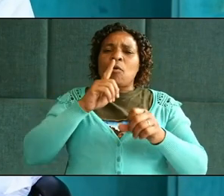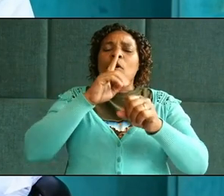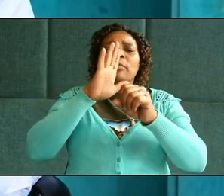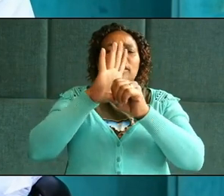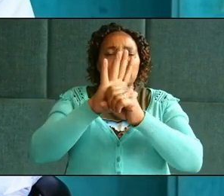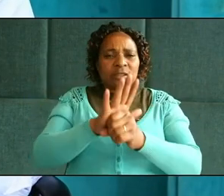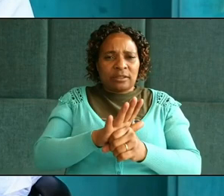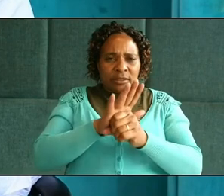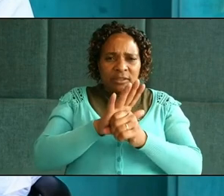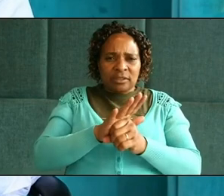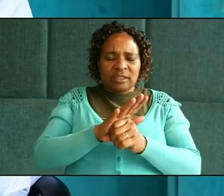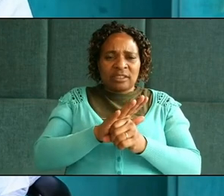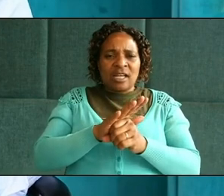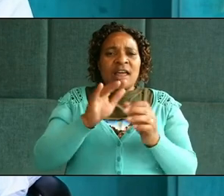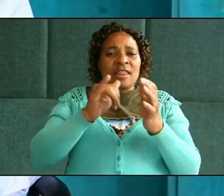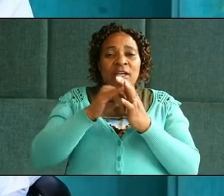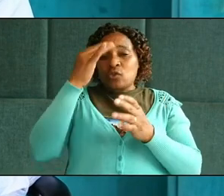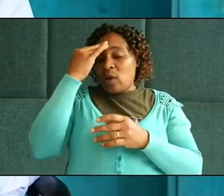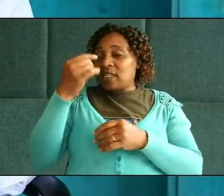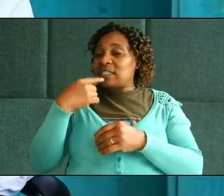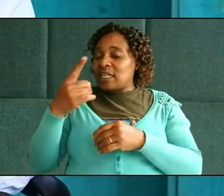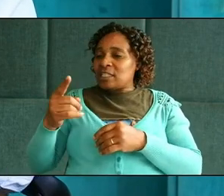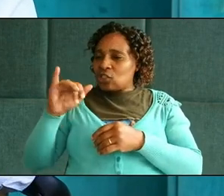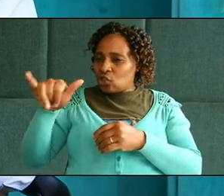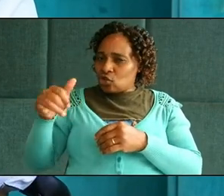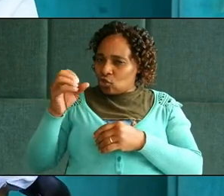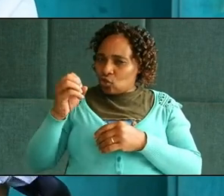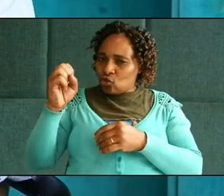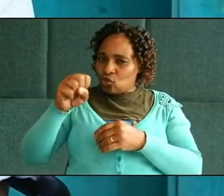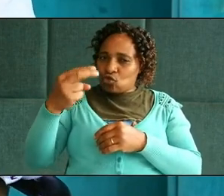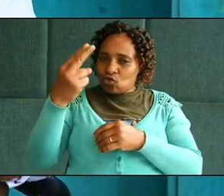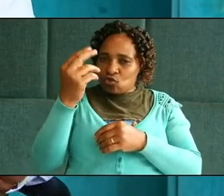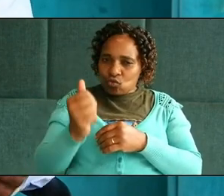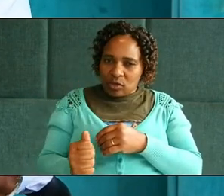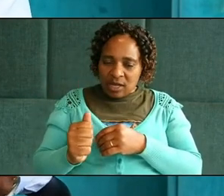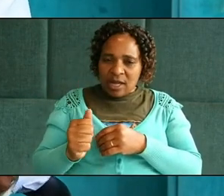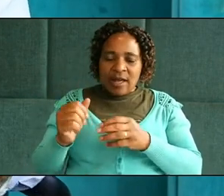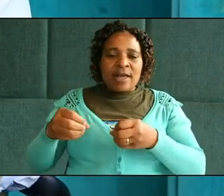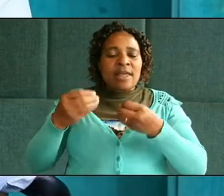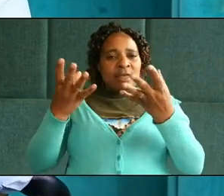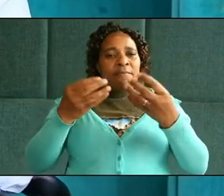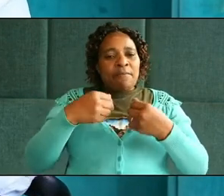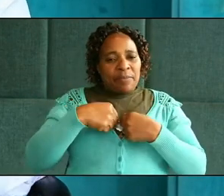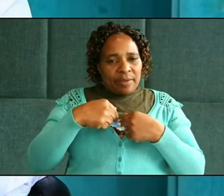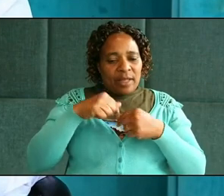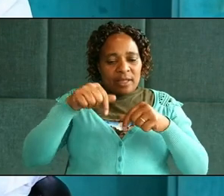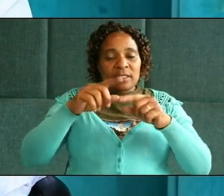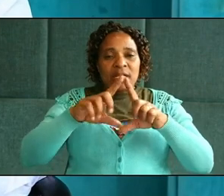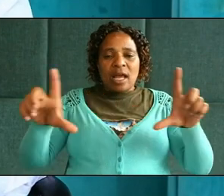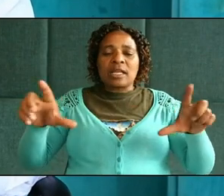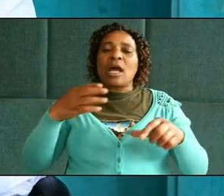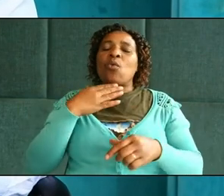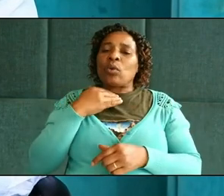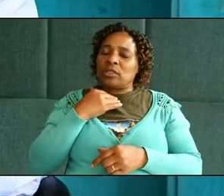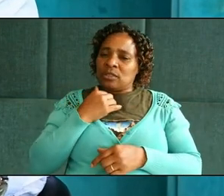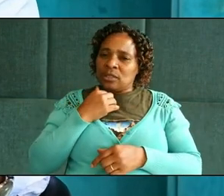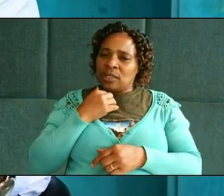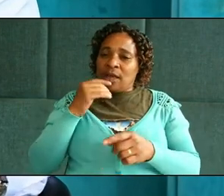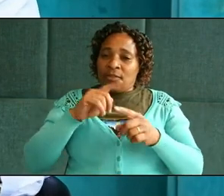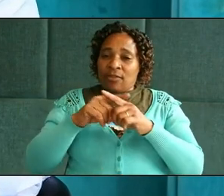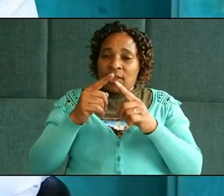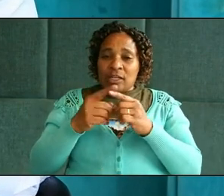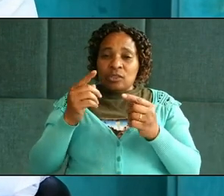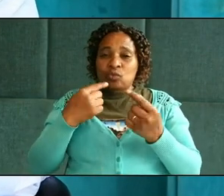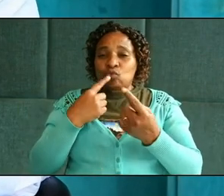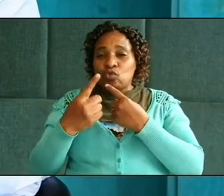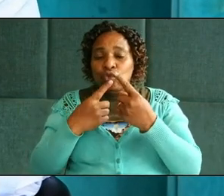promised. That way he told Joshua, like, give me this land. This is what I want. Yeah. And then